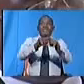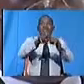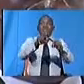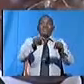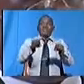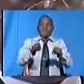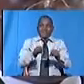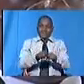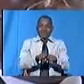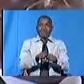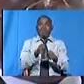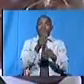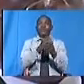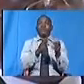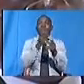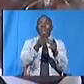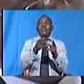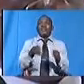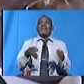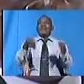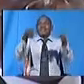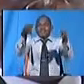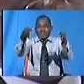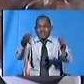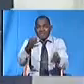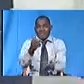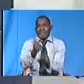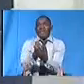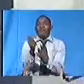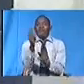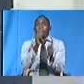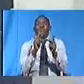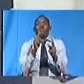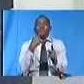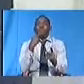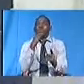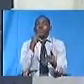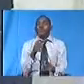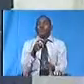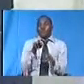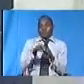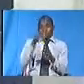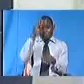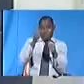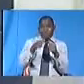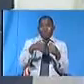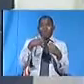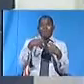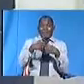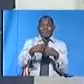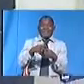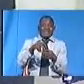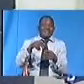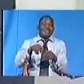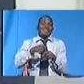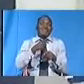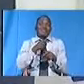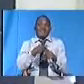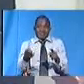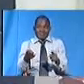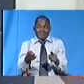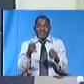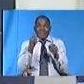were adjourned so that persons who could not vote without verification